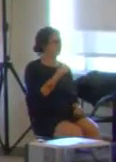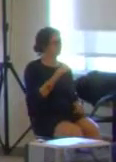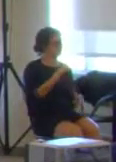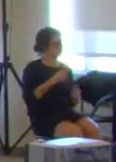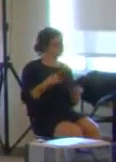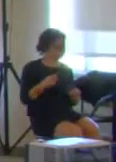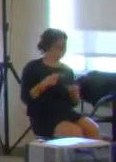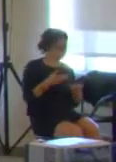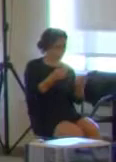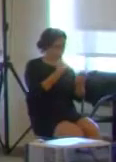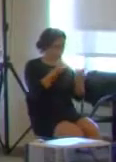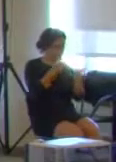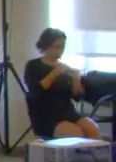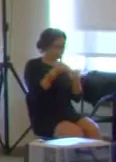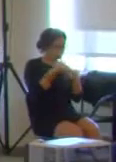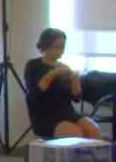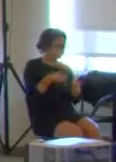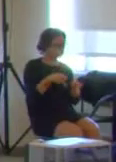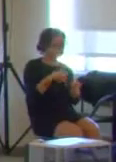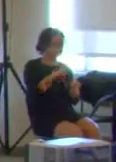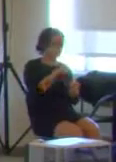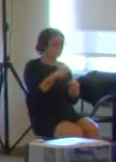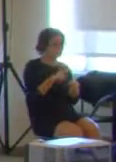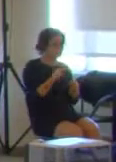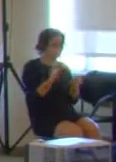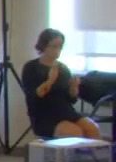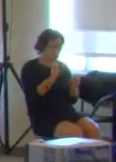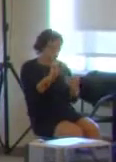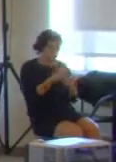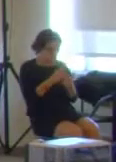be adapted for their particular needs and